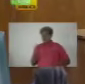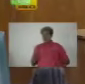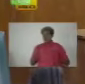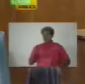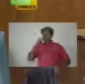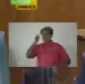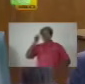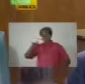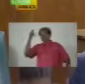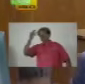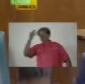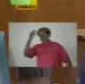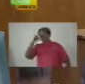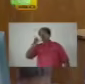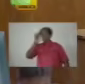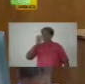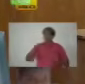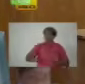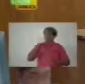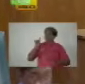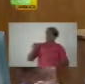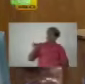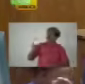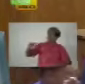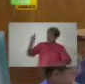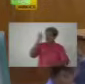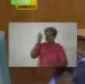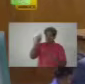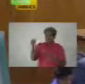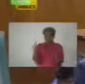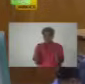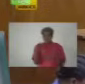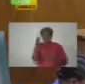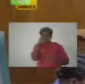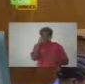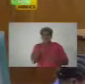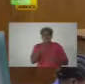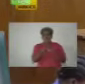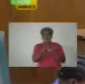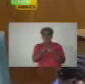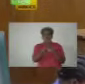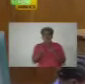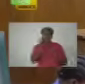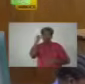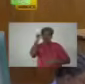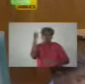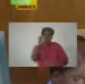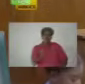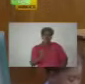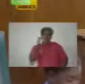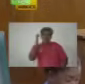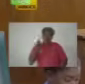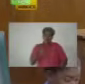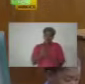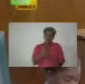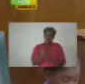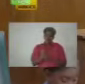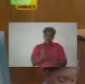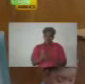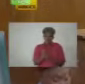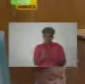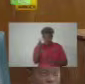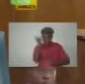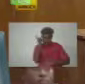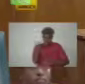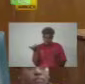for this reason why you'll find political parties seek to defend ideas, because it's the product of politics.